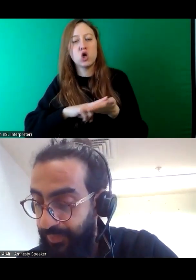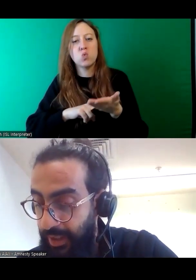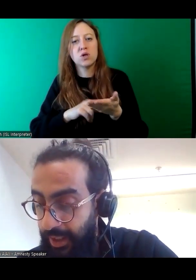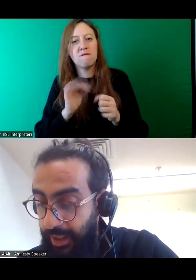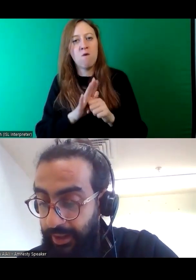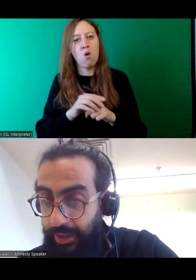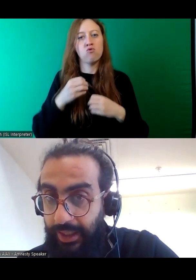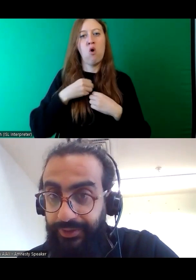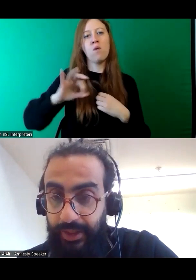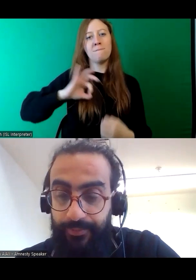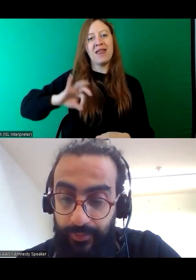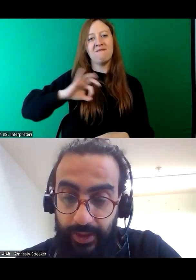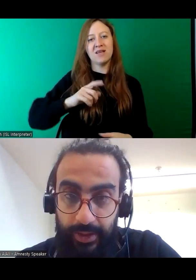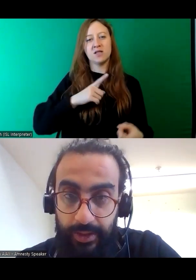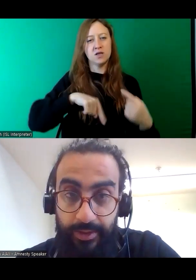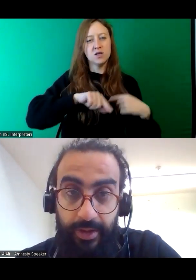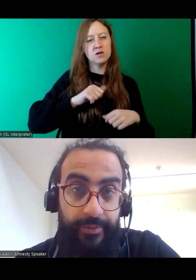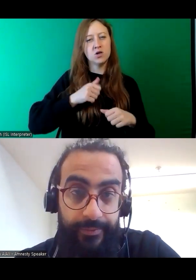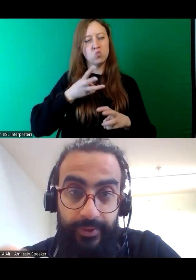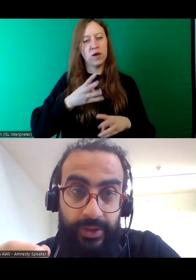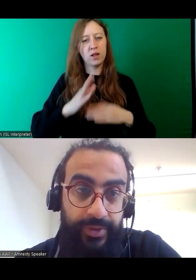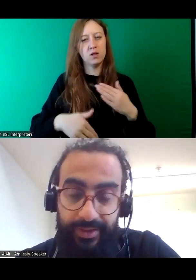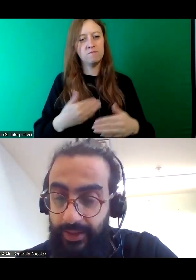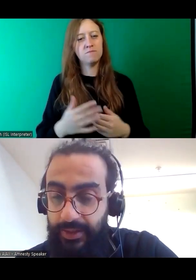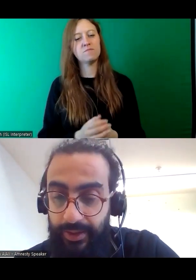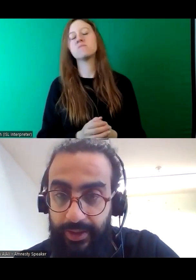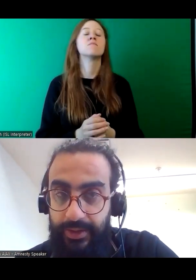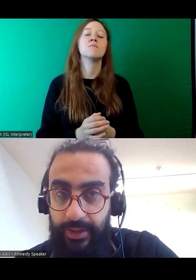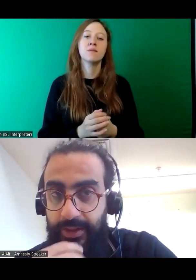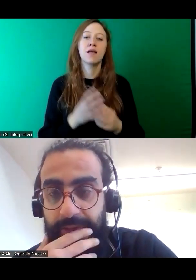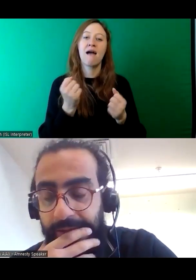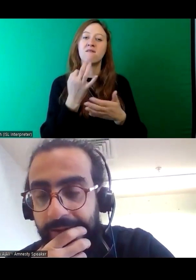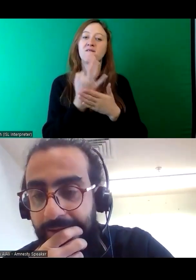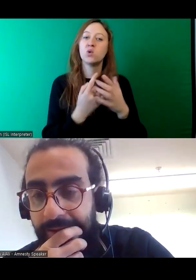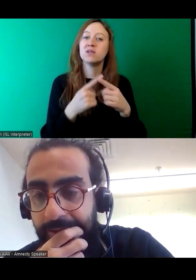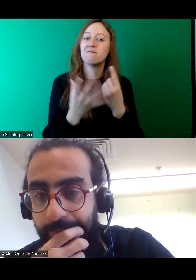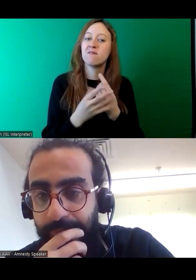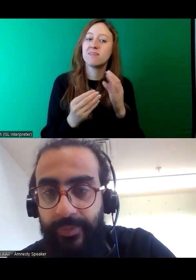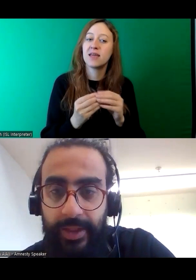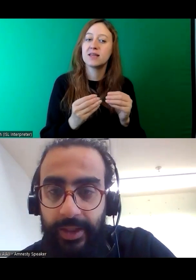advantage. And there are several things in